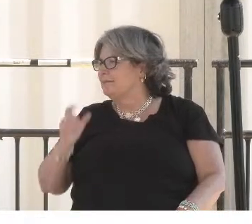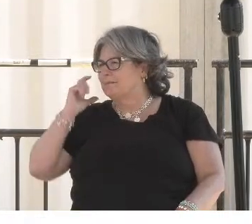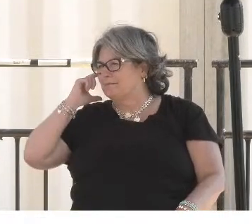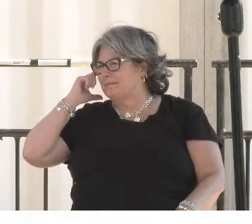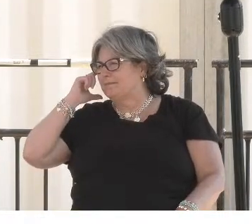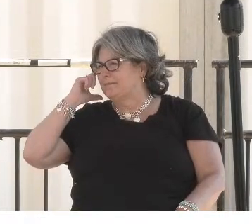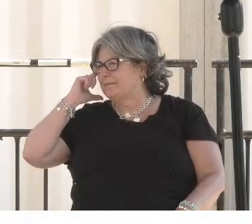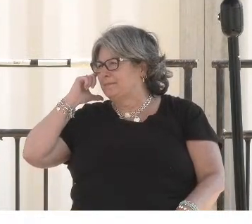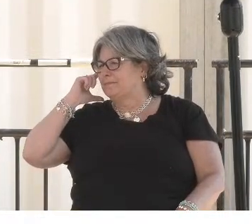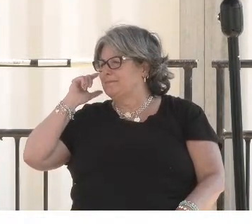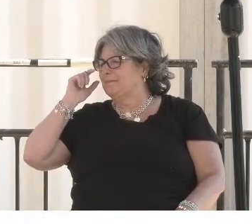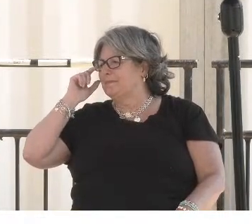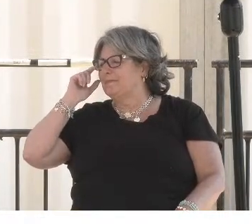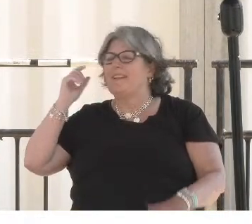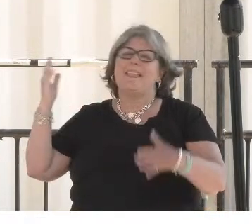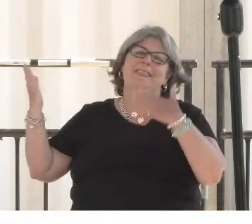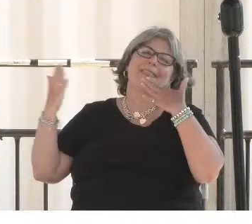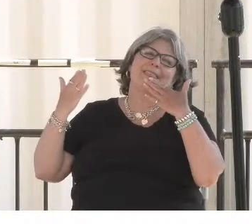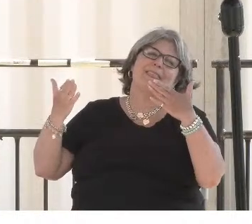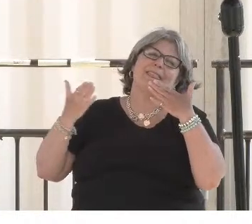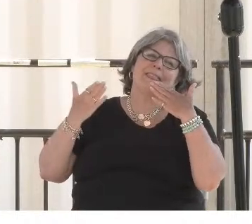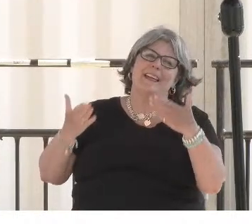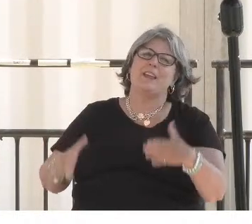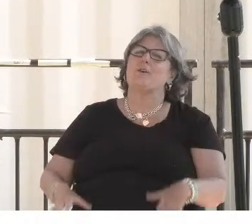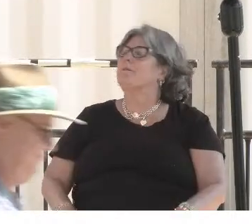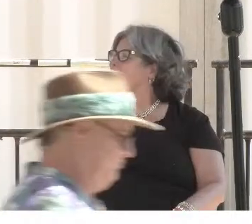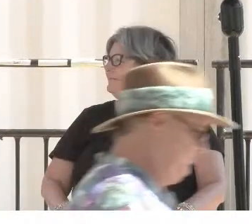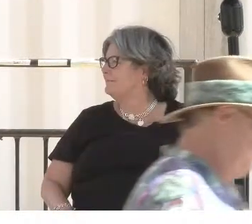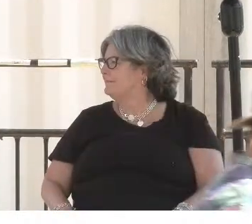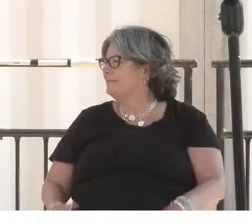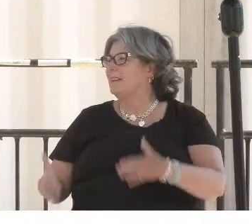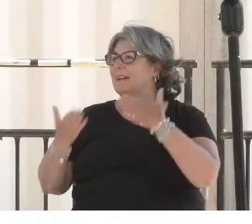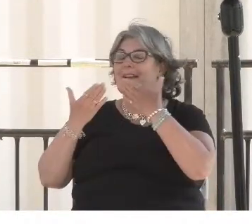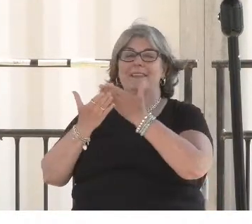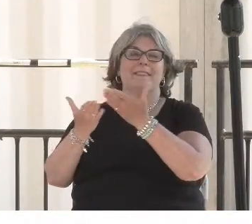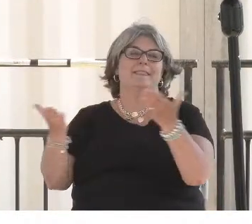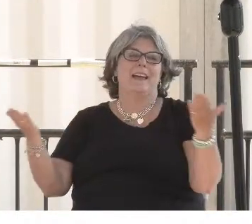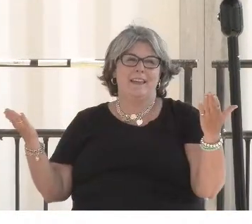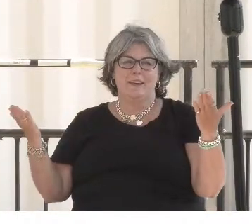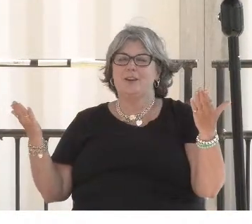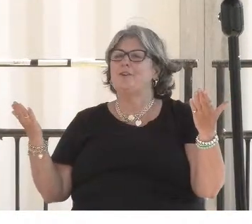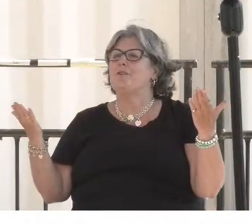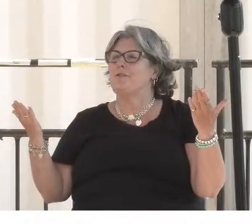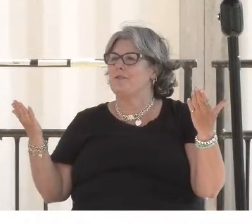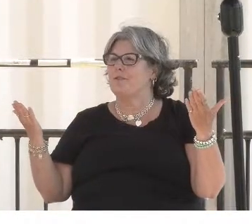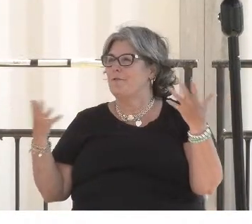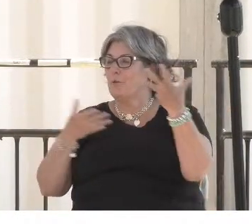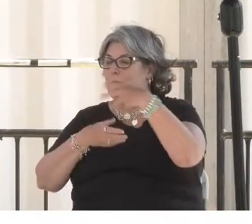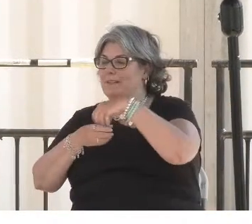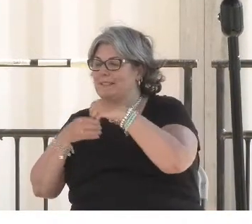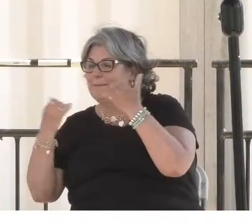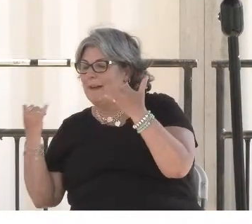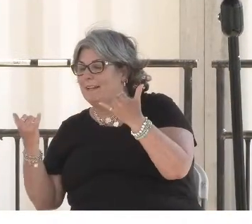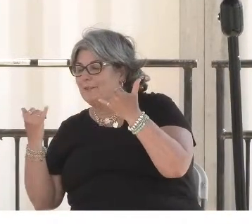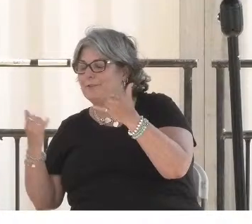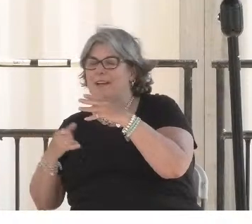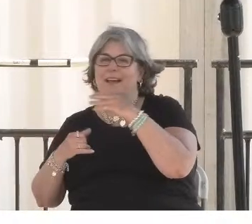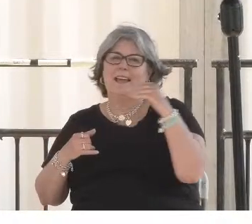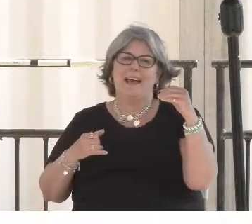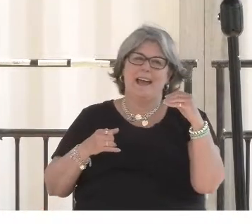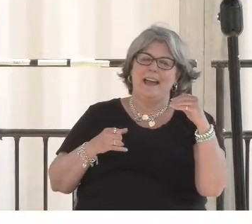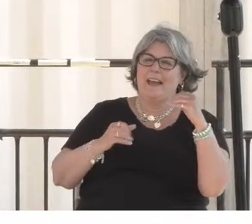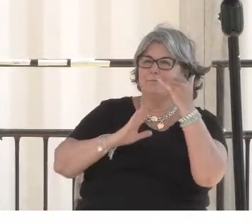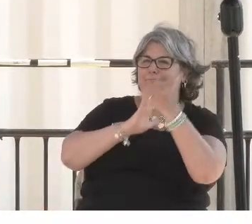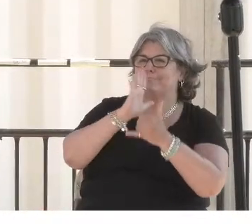Yes. Love it. Thank you so much. And thanks to all of you, both for participating in this and tuning in. I